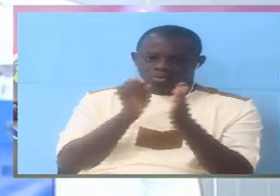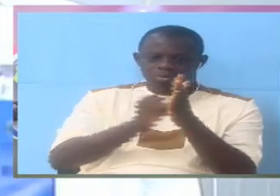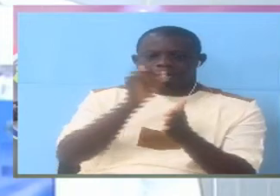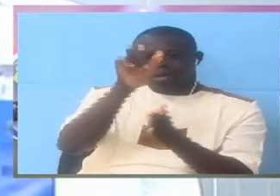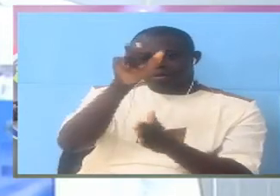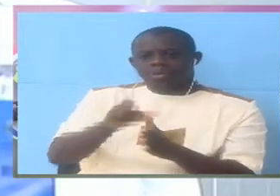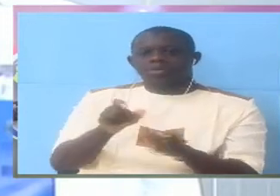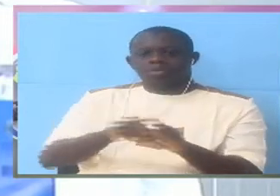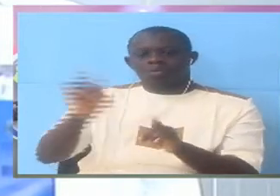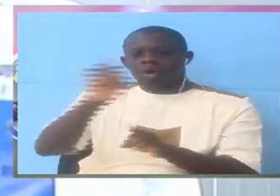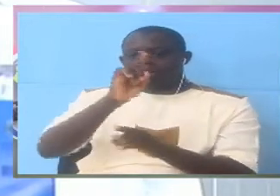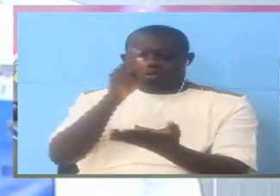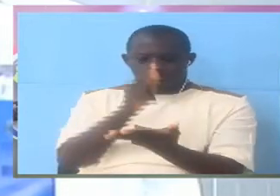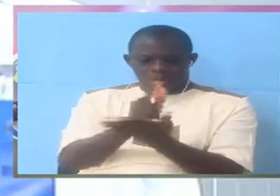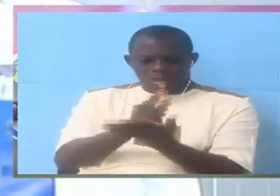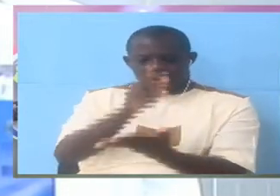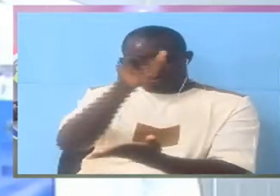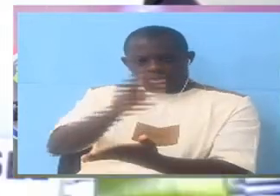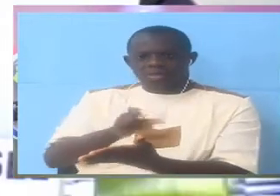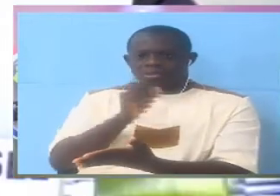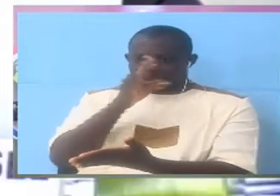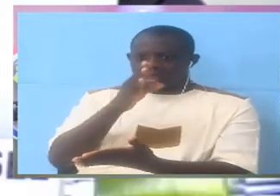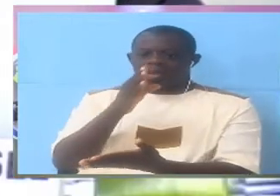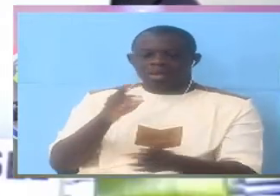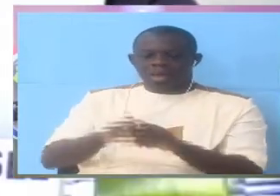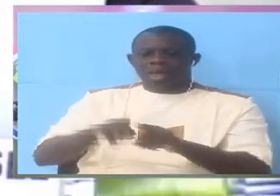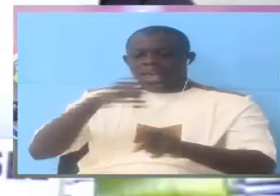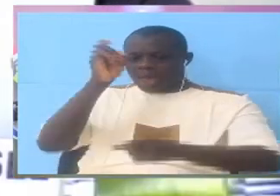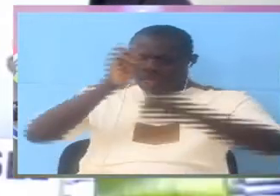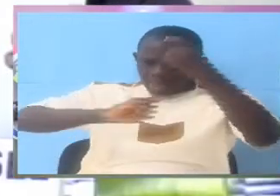That's what the witness said. And then he went on to say,